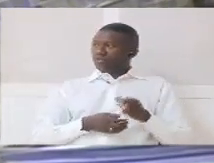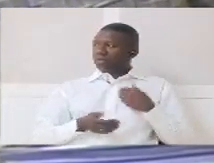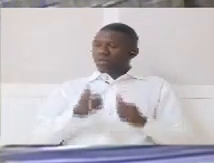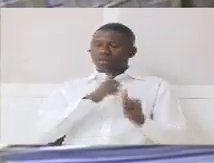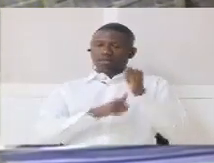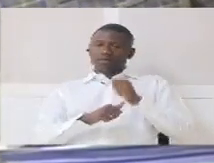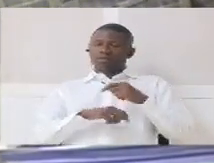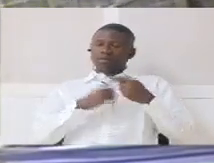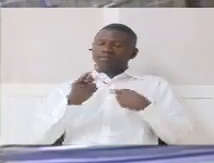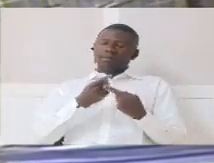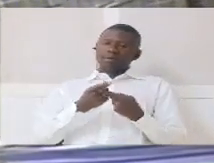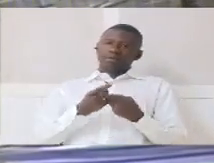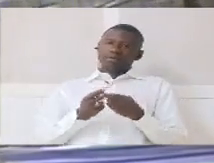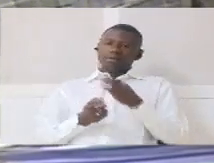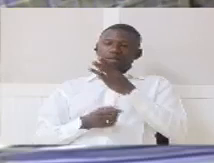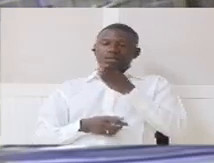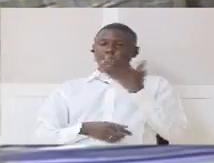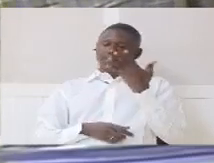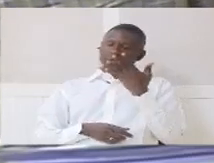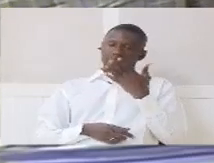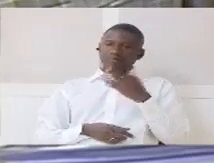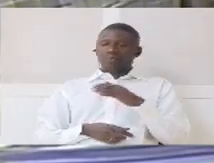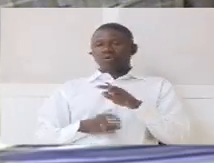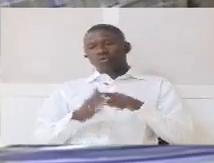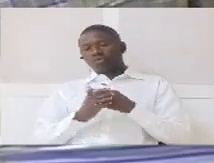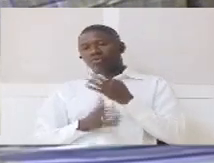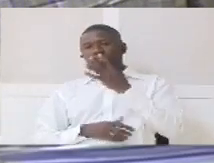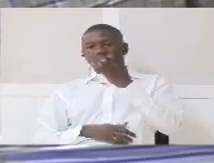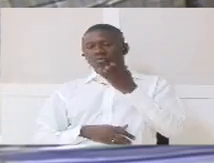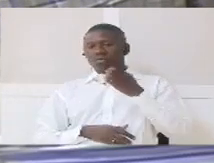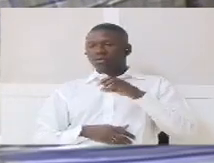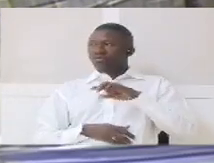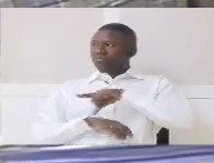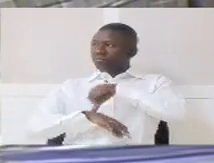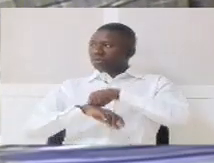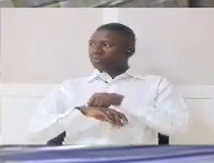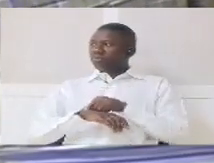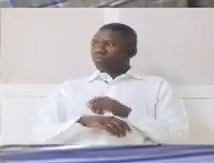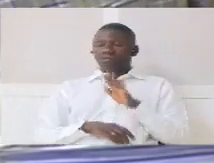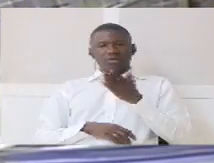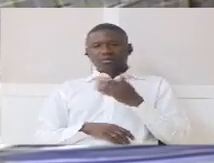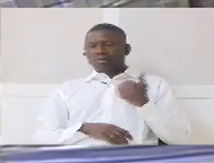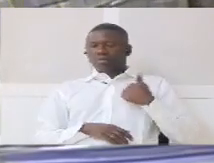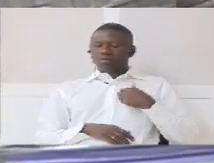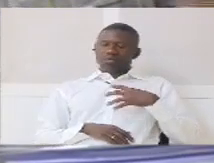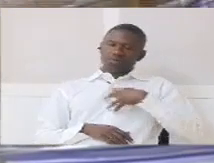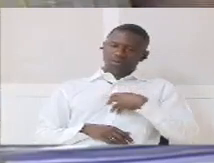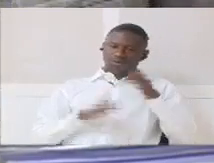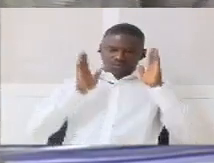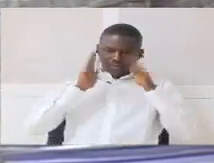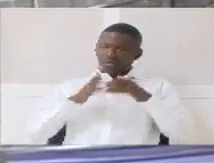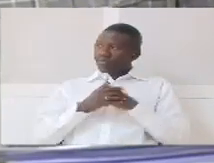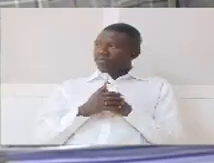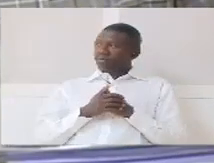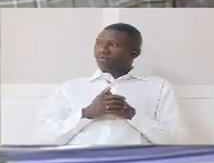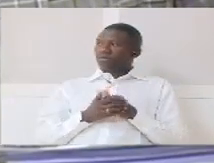35-40 minutes. Bearing in mind that people may want to pray, and so that